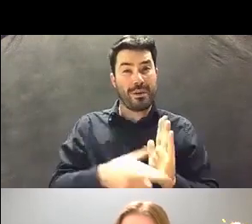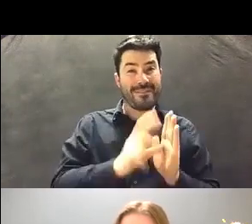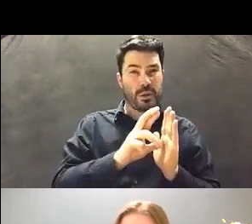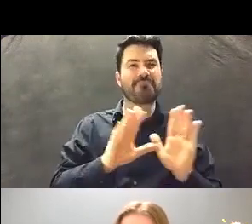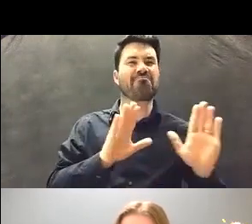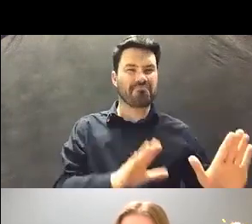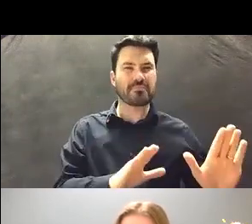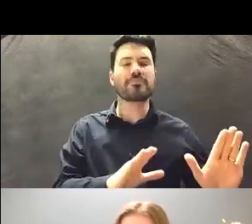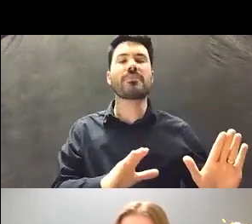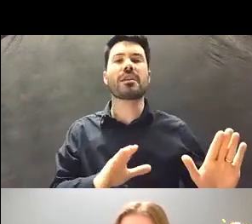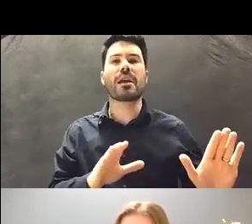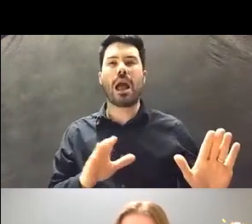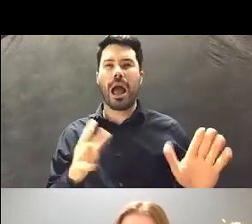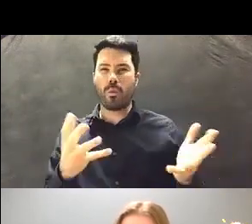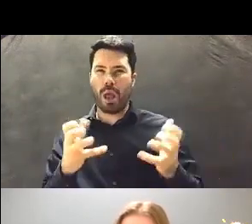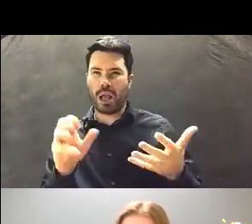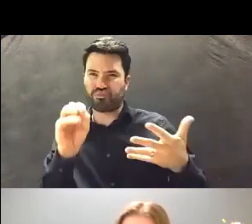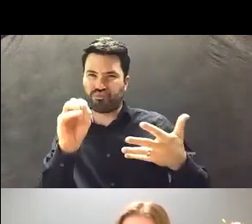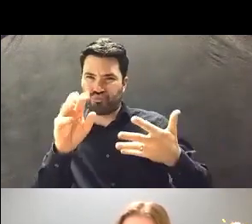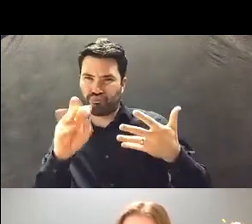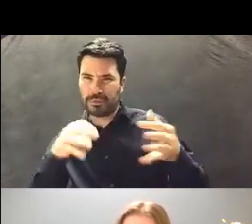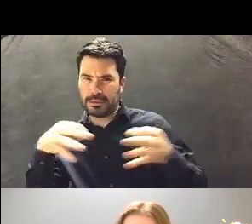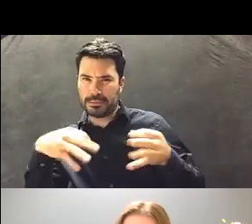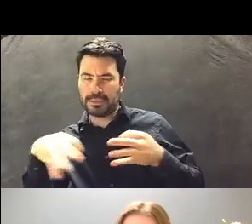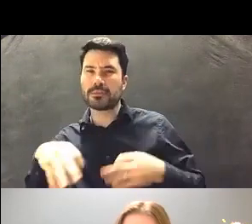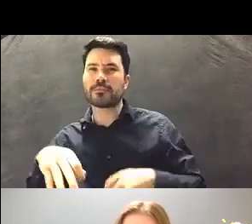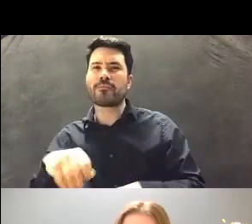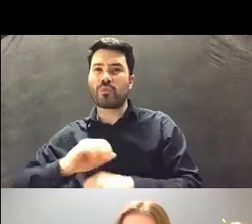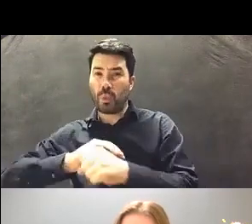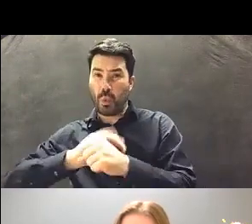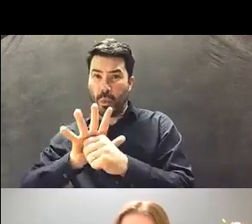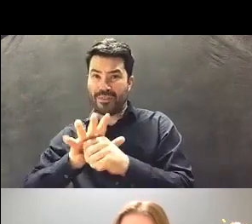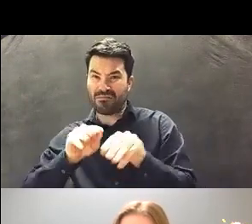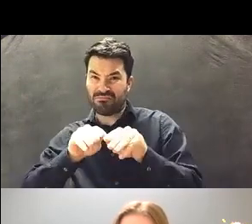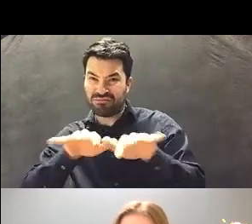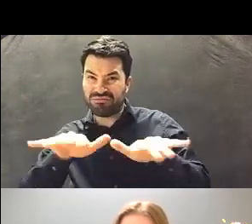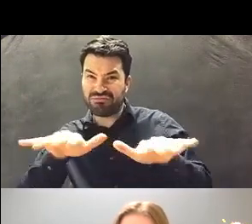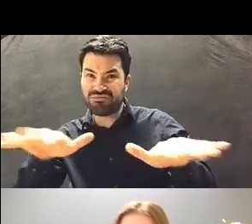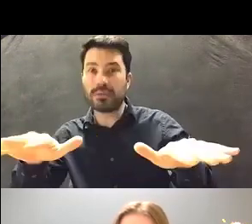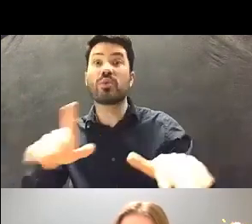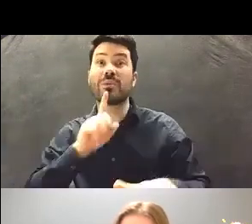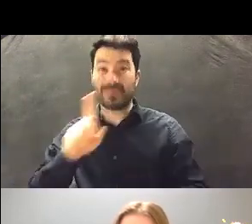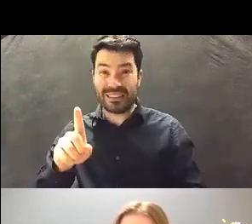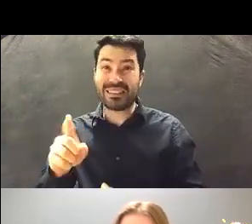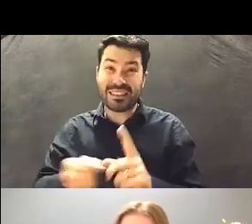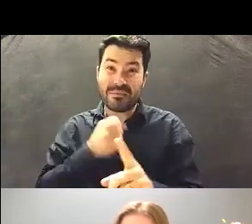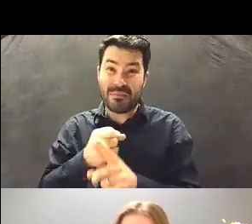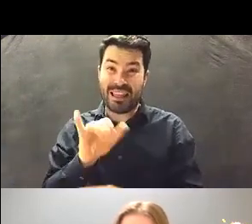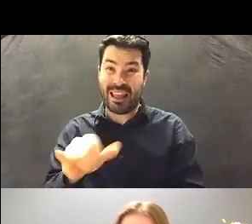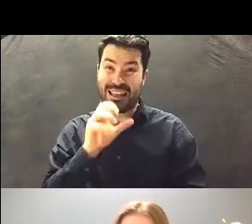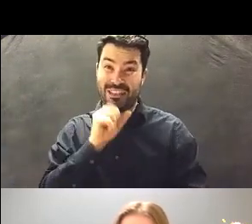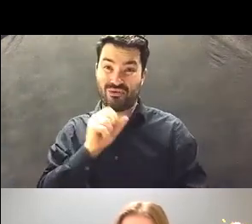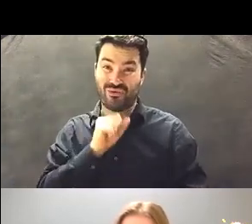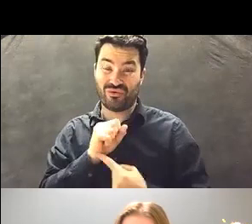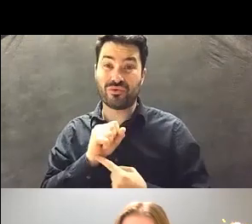want to provide background on how COVID infections can and have been impacting this age group and why this group can benefit